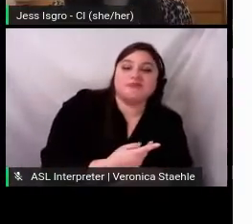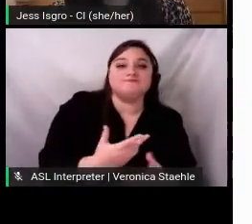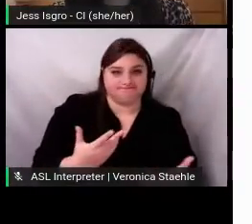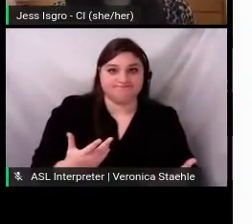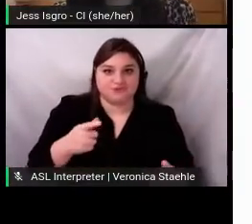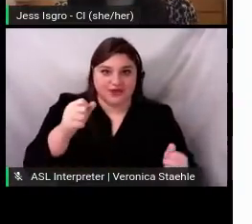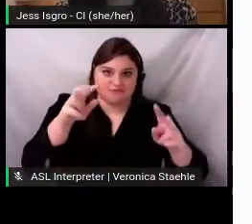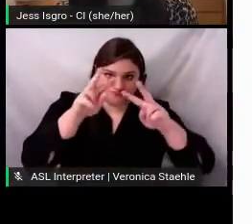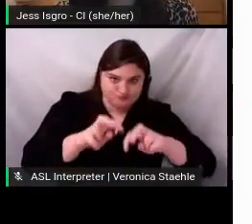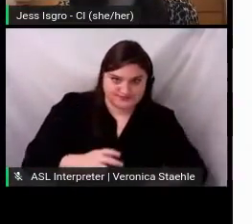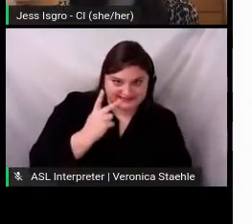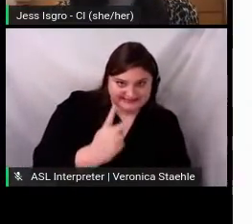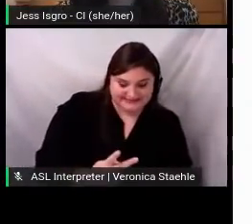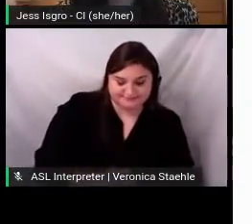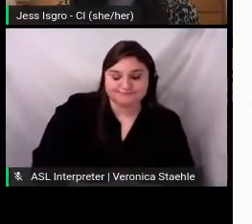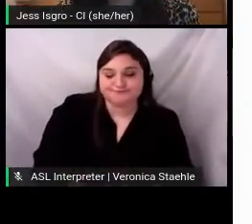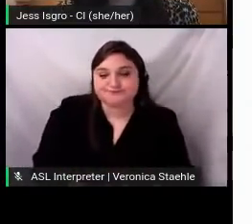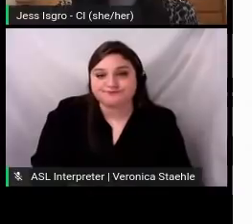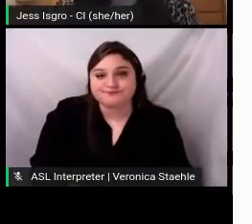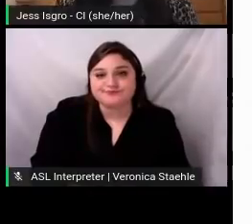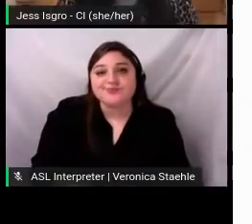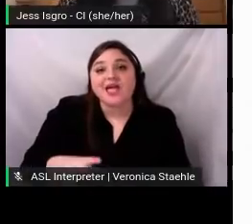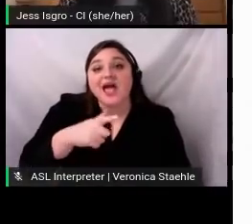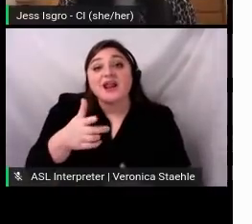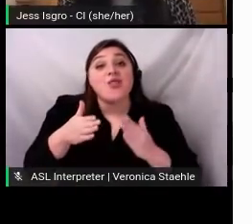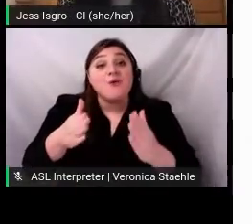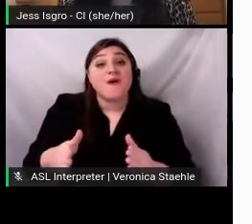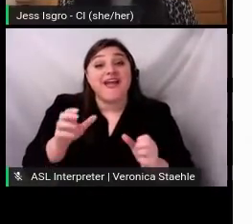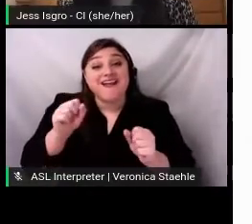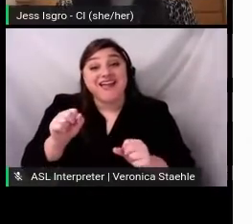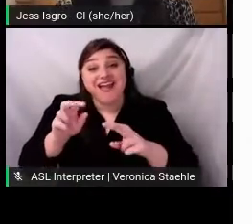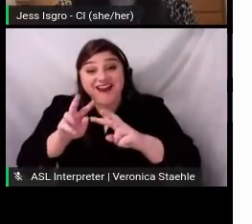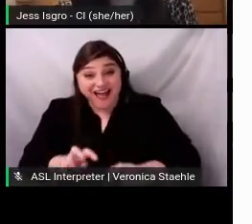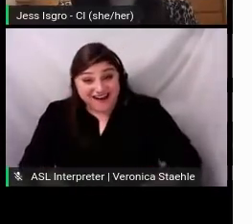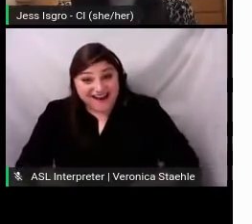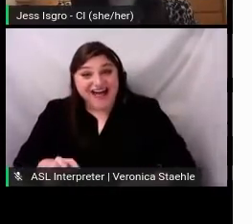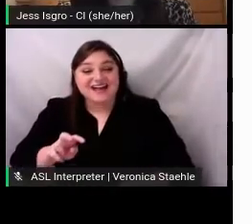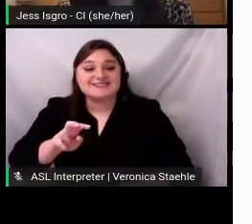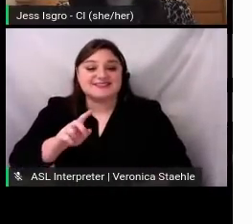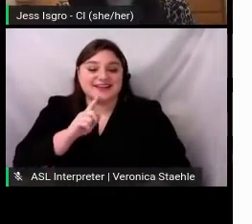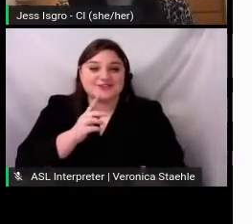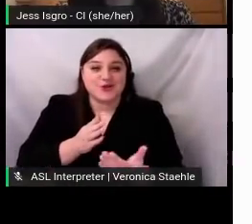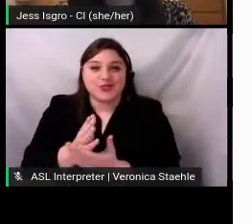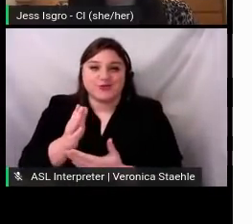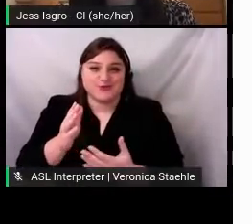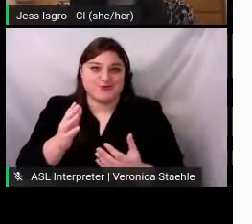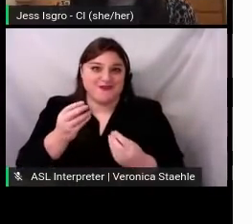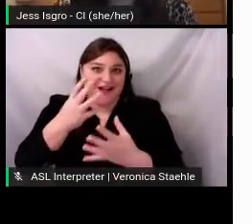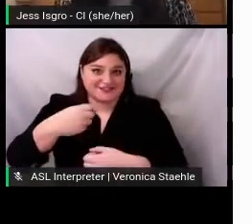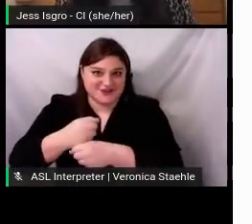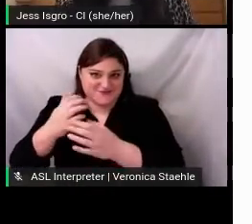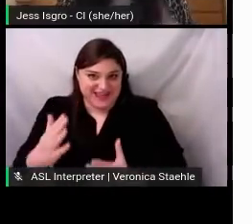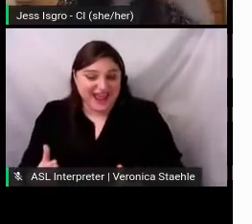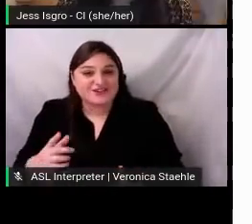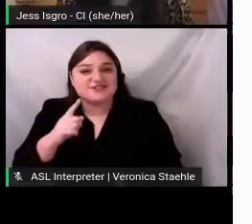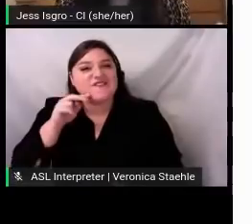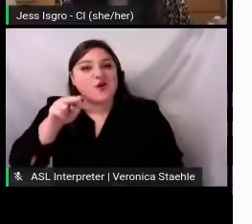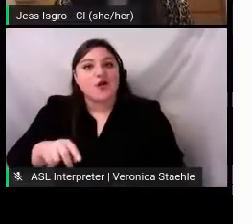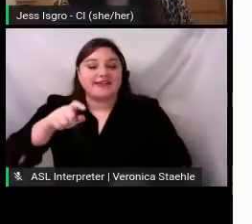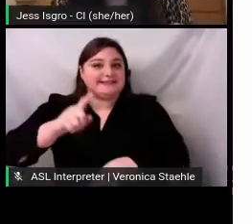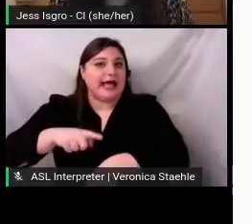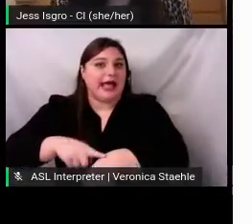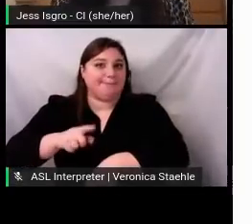A second opportunity and area for analysis is one of really the biggest FAQs for social content creators, which is time of day. How many times have